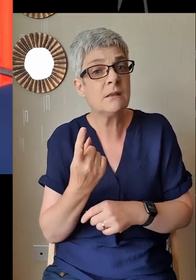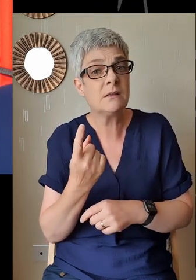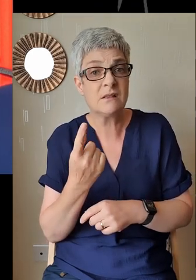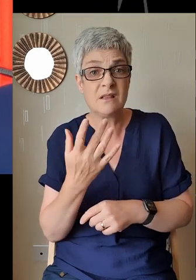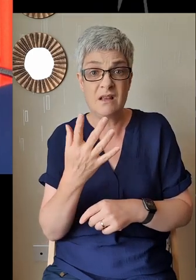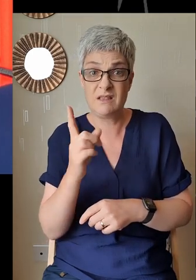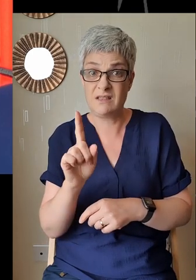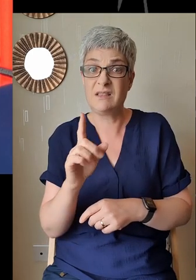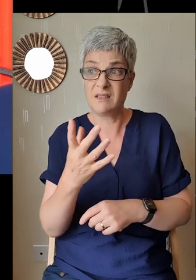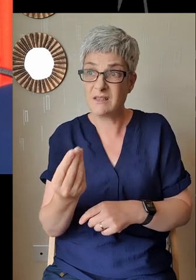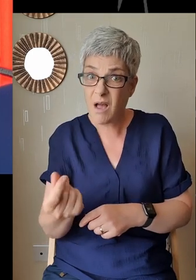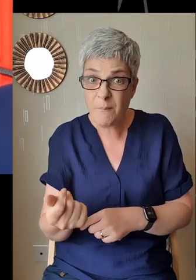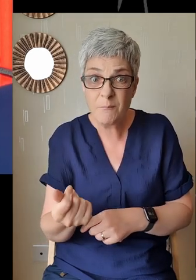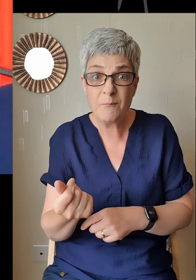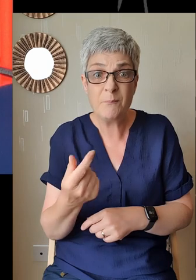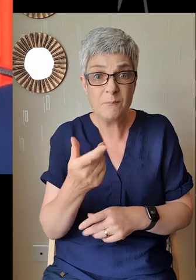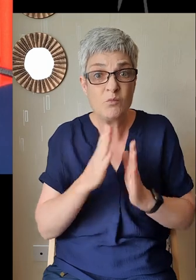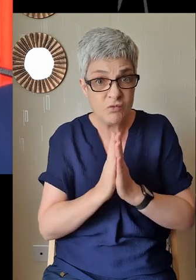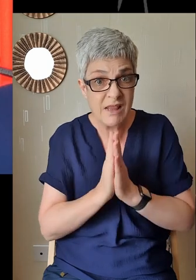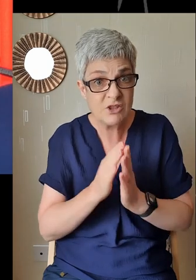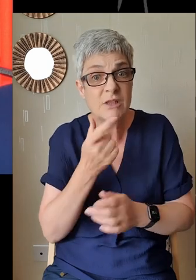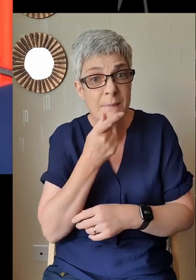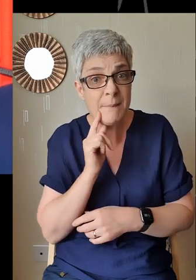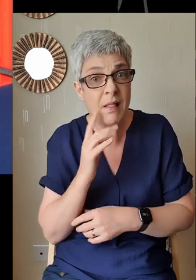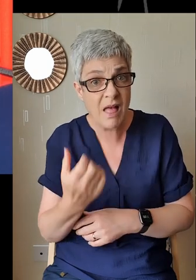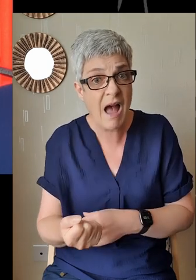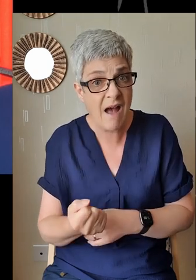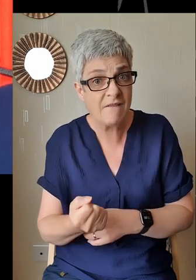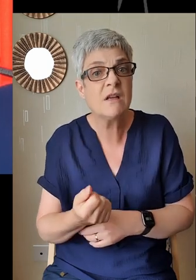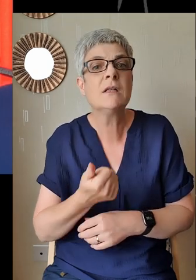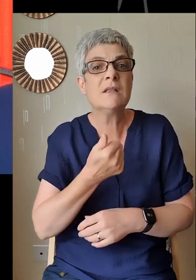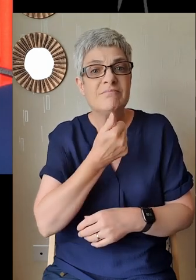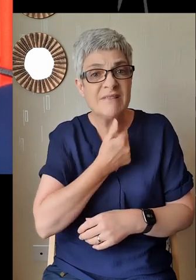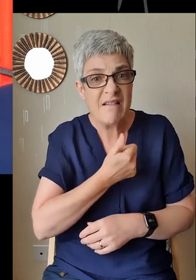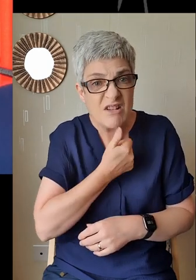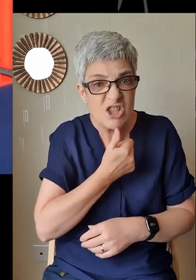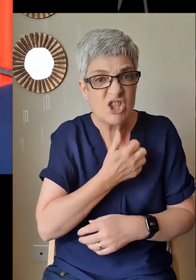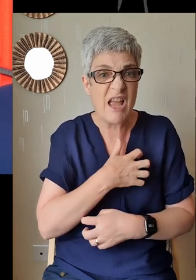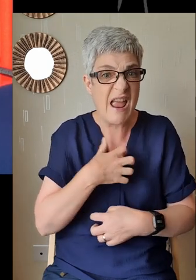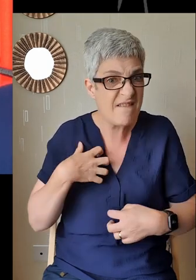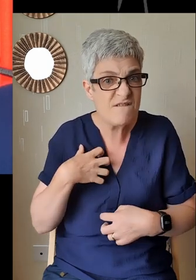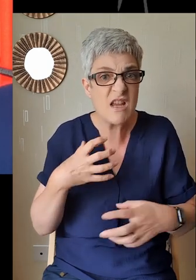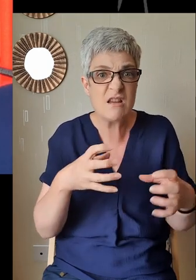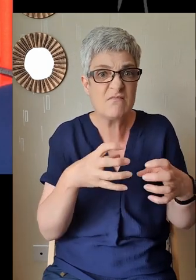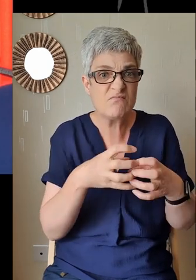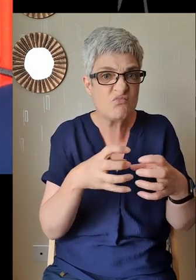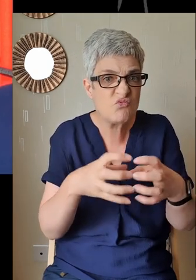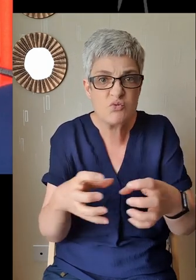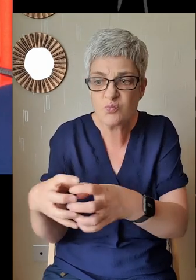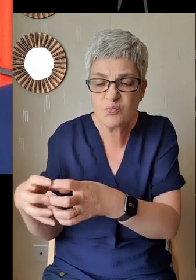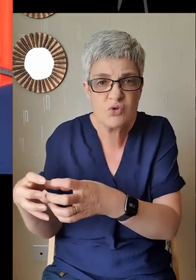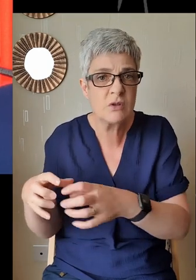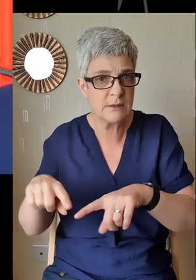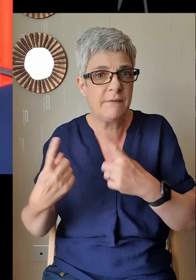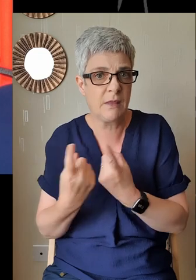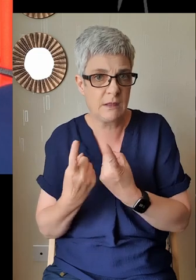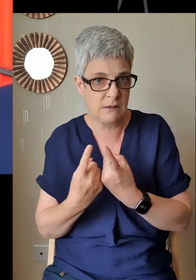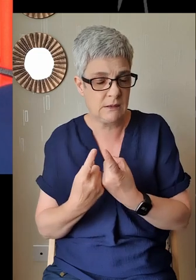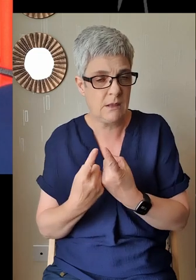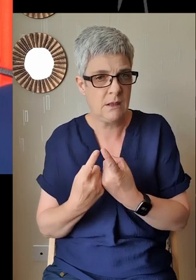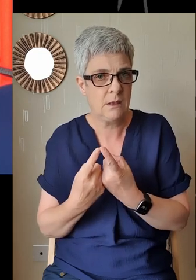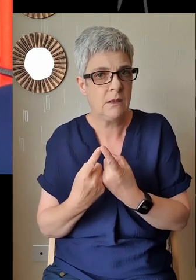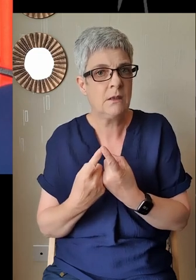lifestyle. Religious people are prone to selfishness, envy, factions, and so on. And so all of